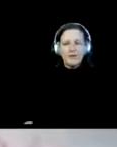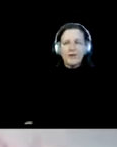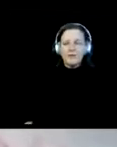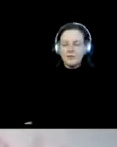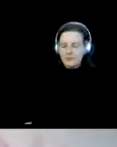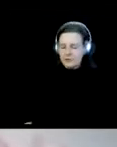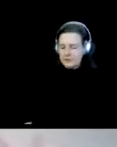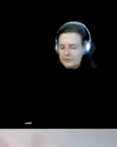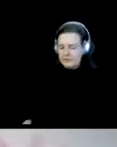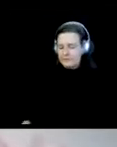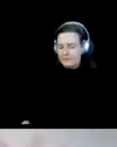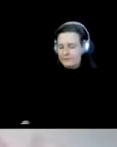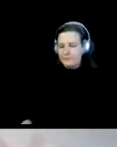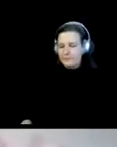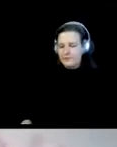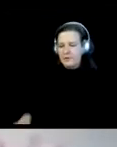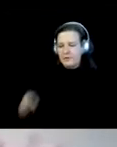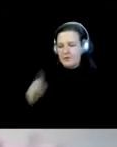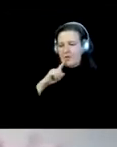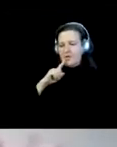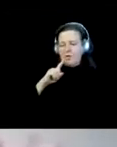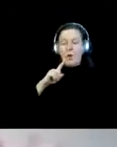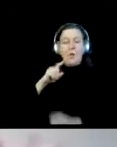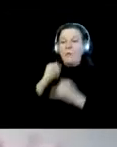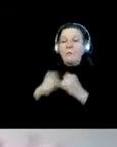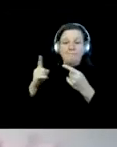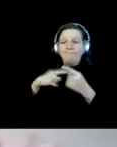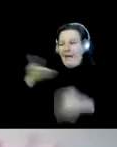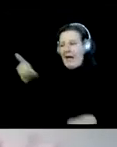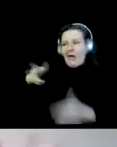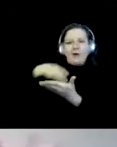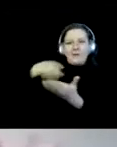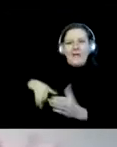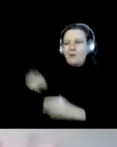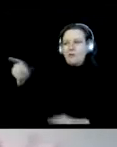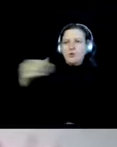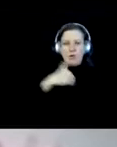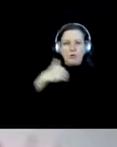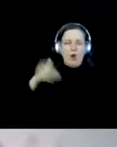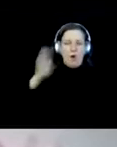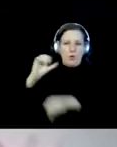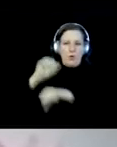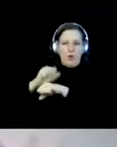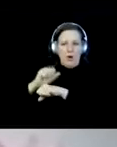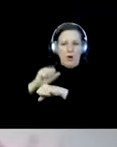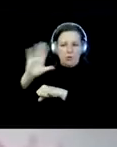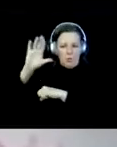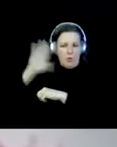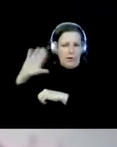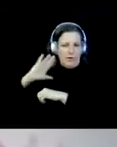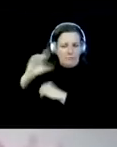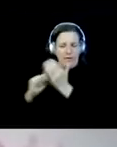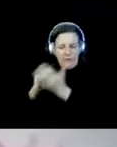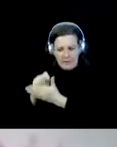the end, so I hired these dancers in Toronto where I was working at the time, and I had them make this whole